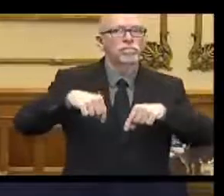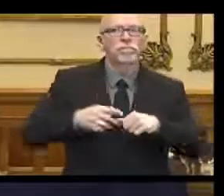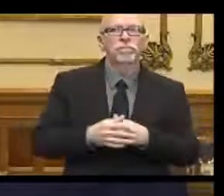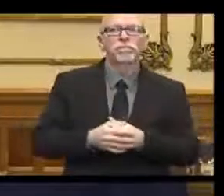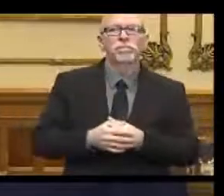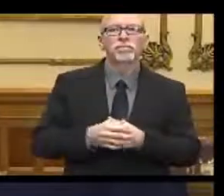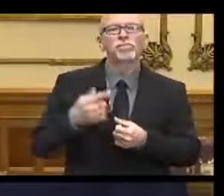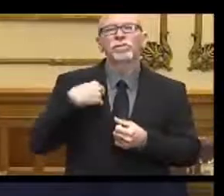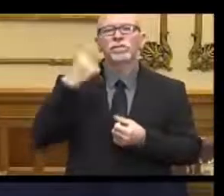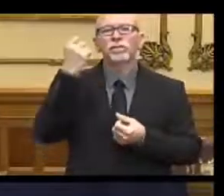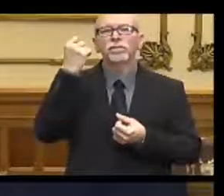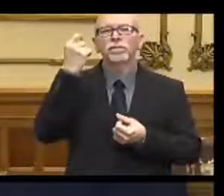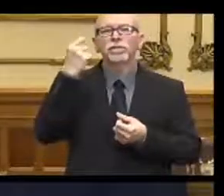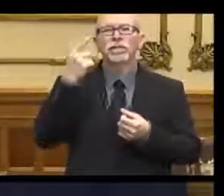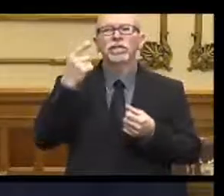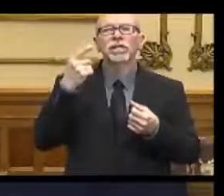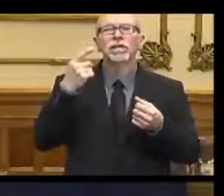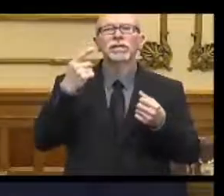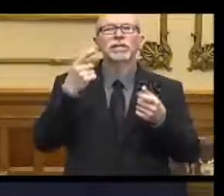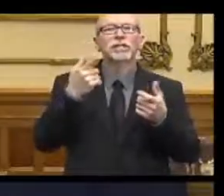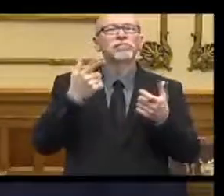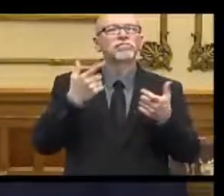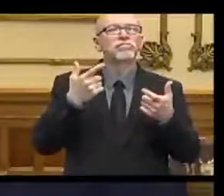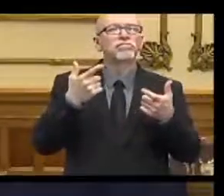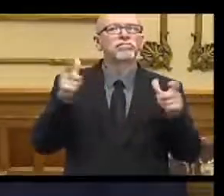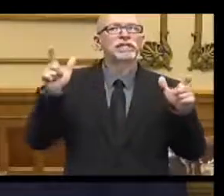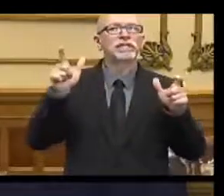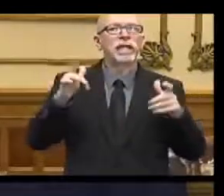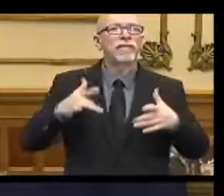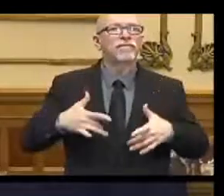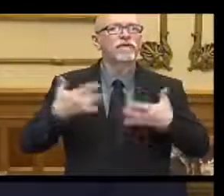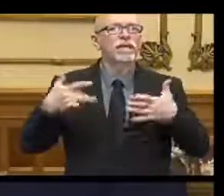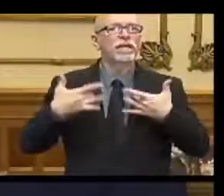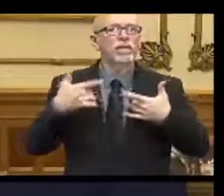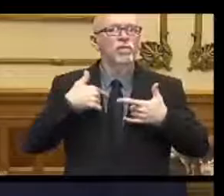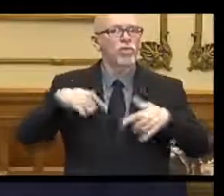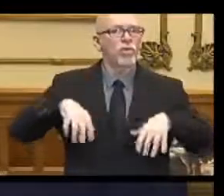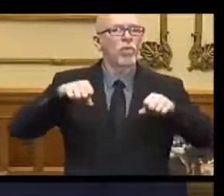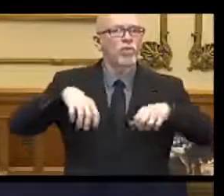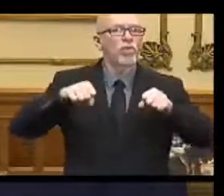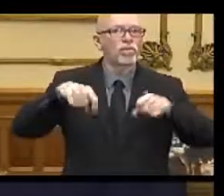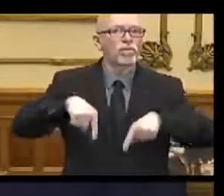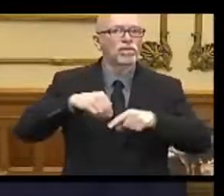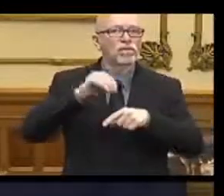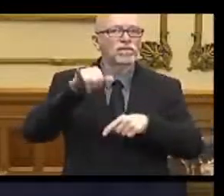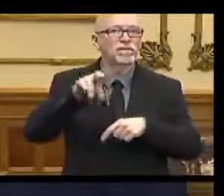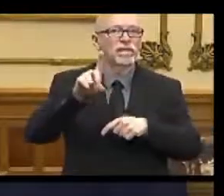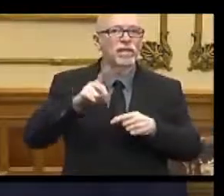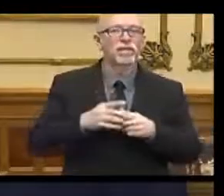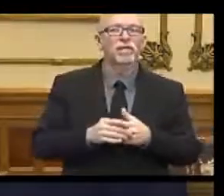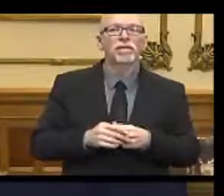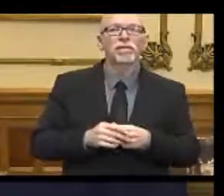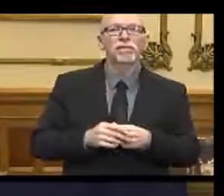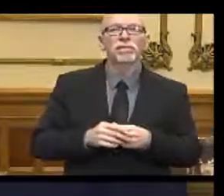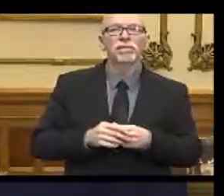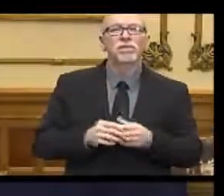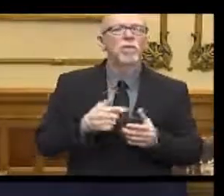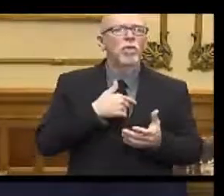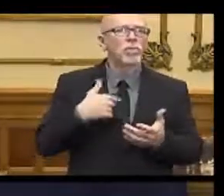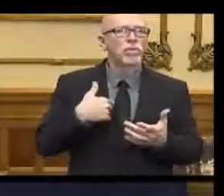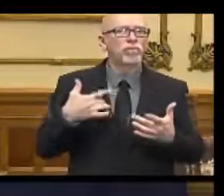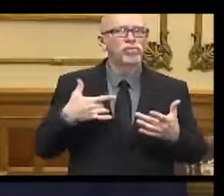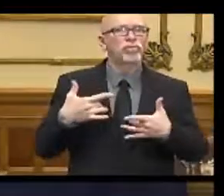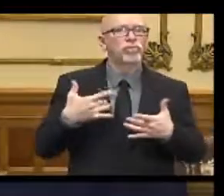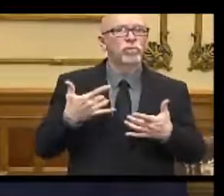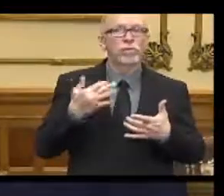understanding the size and scope of events that we host here in the state of Indiana, we're equally concerned that